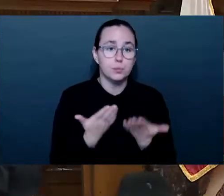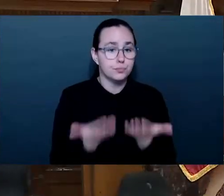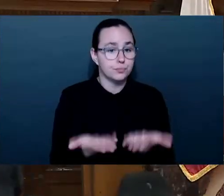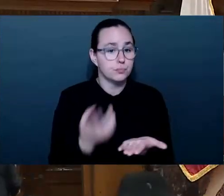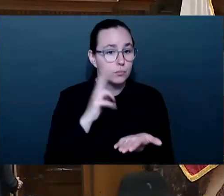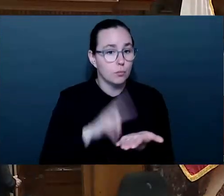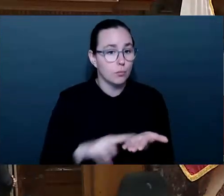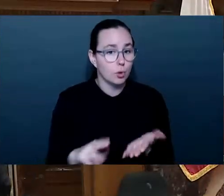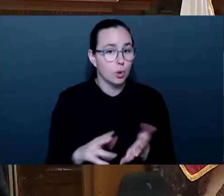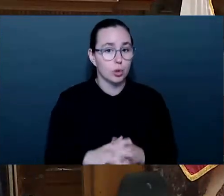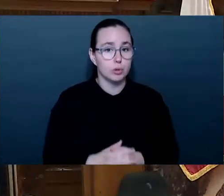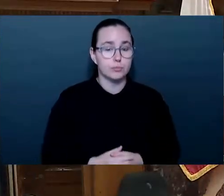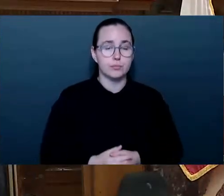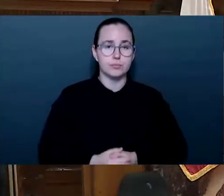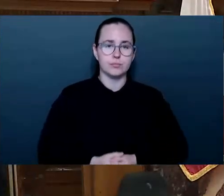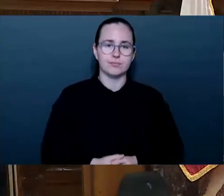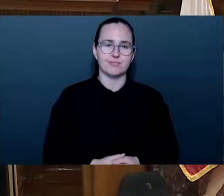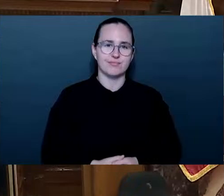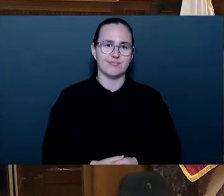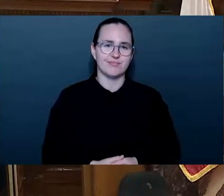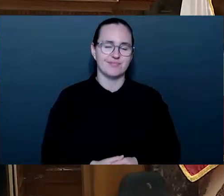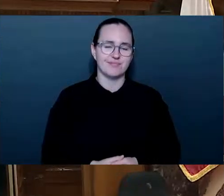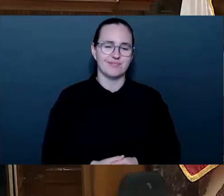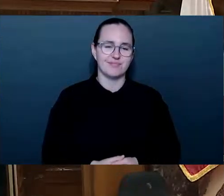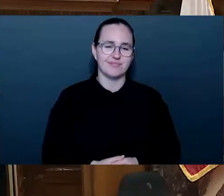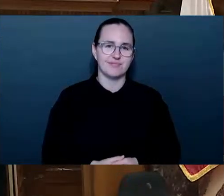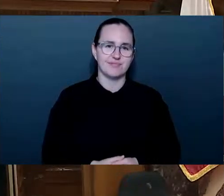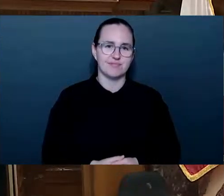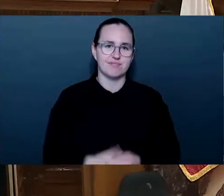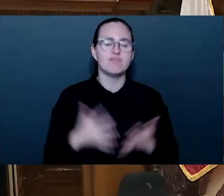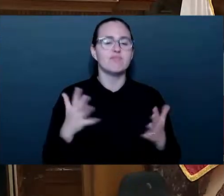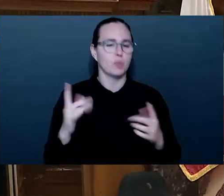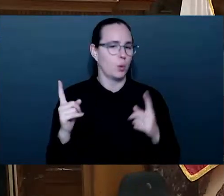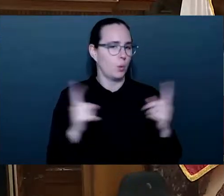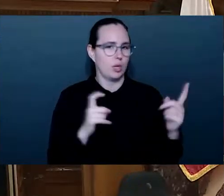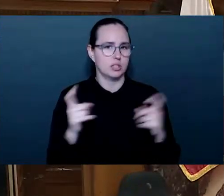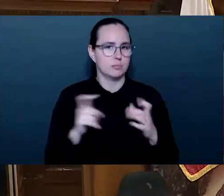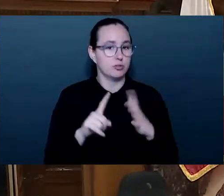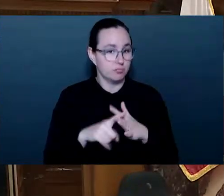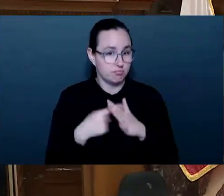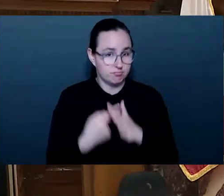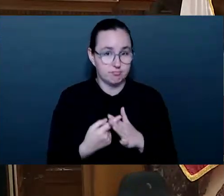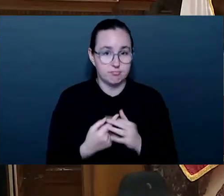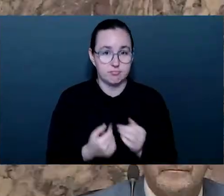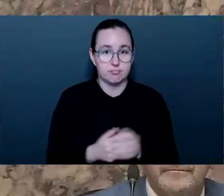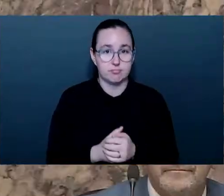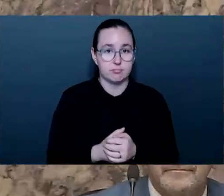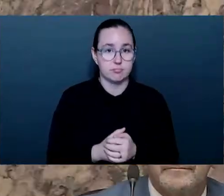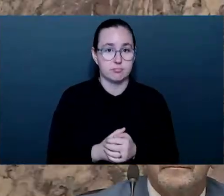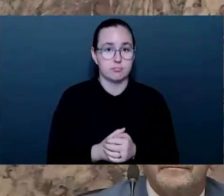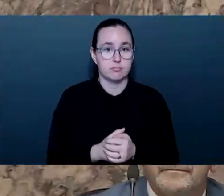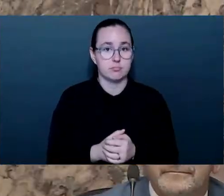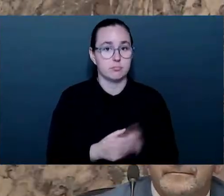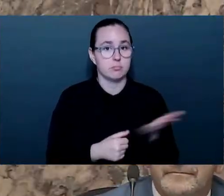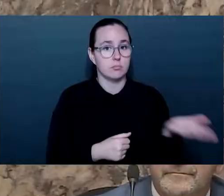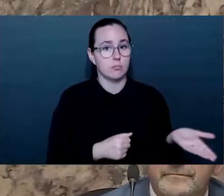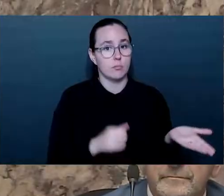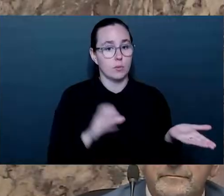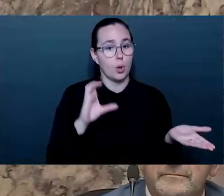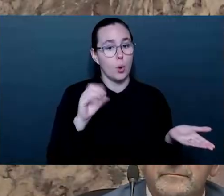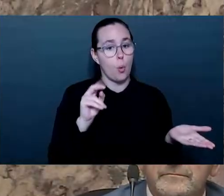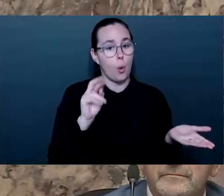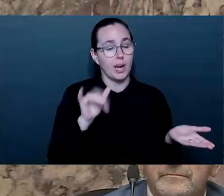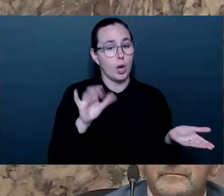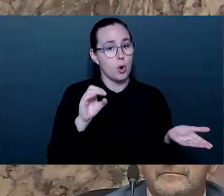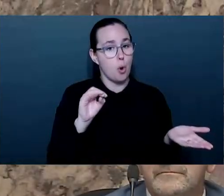Oral questions by members. Member for Courtenay-Comox. Thank you, Mr. Speaker. 2 weeks ago,